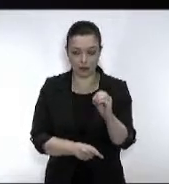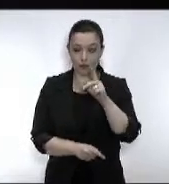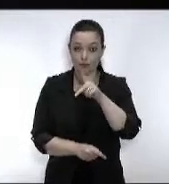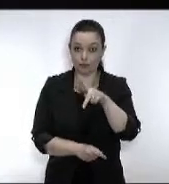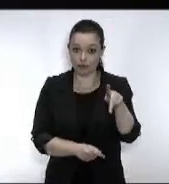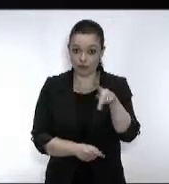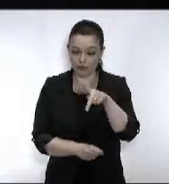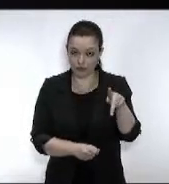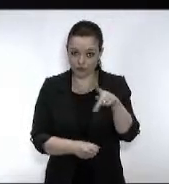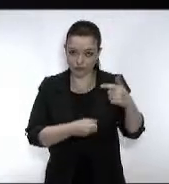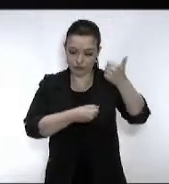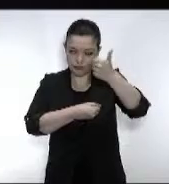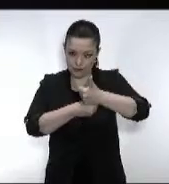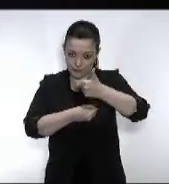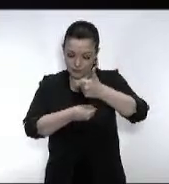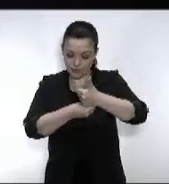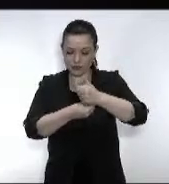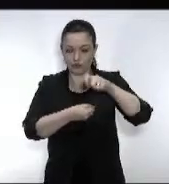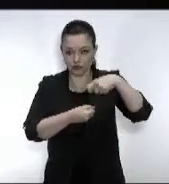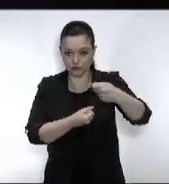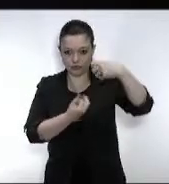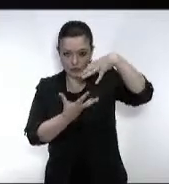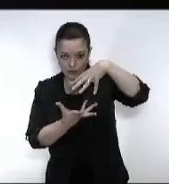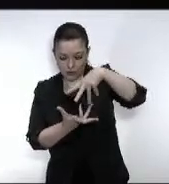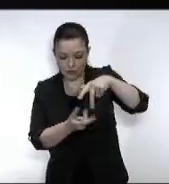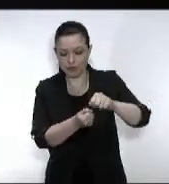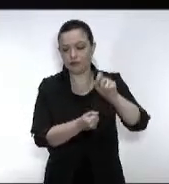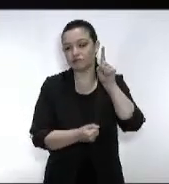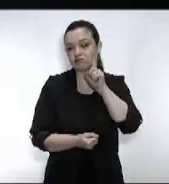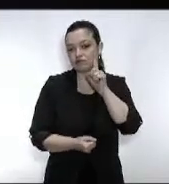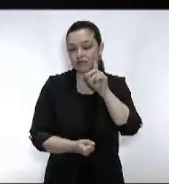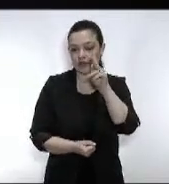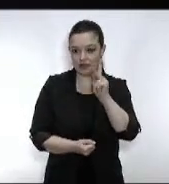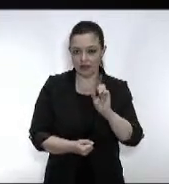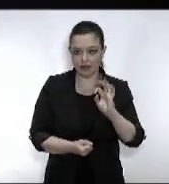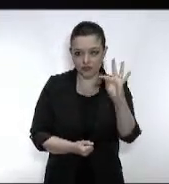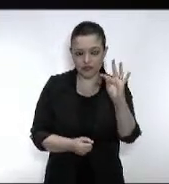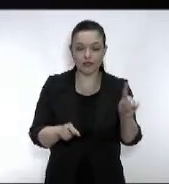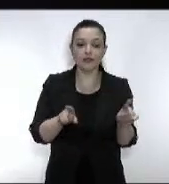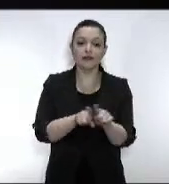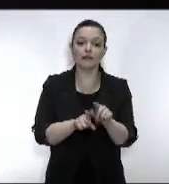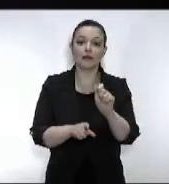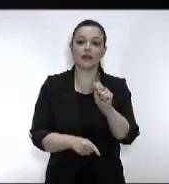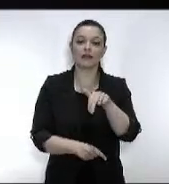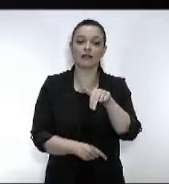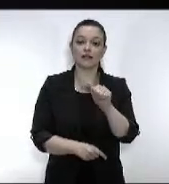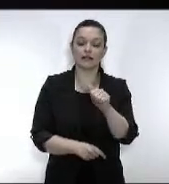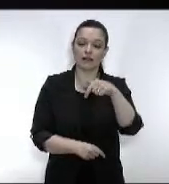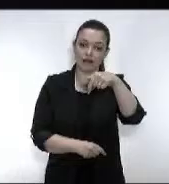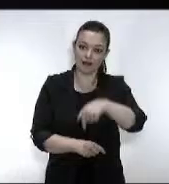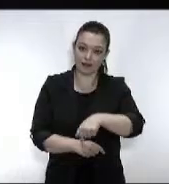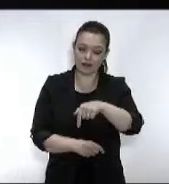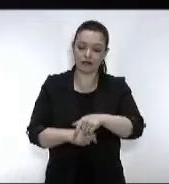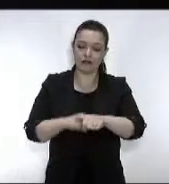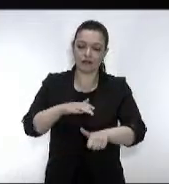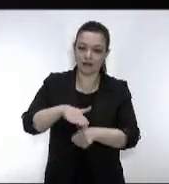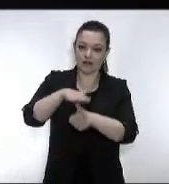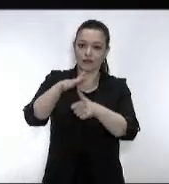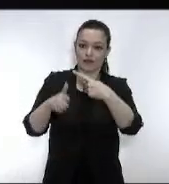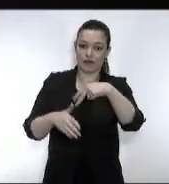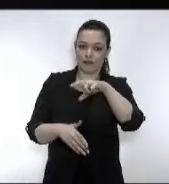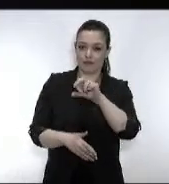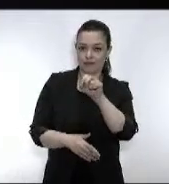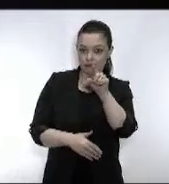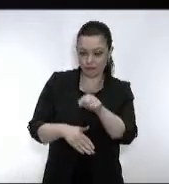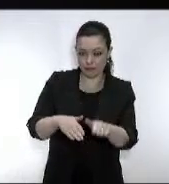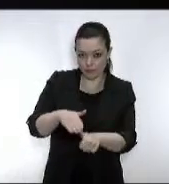Provost, Office of Global Education, Kent State, Professor Renata Antoni Werneck, Academic Rector of